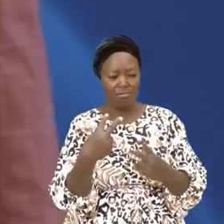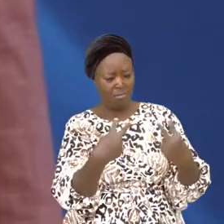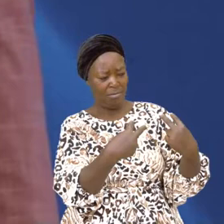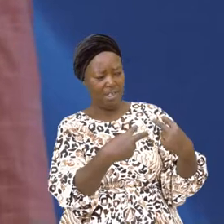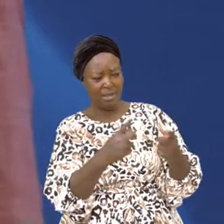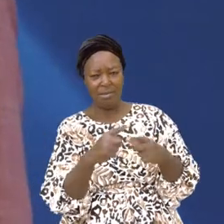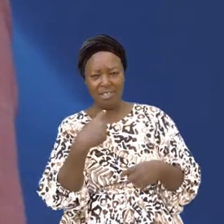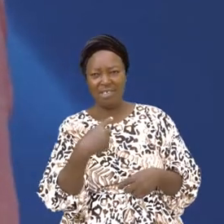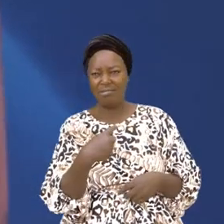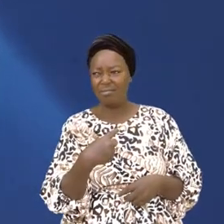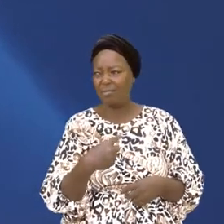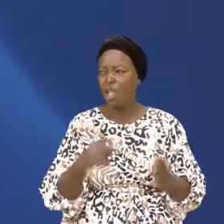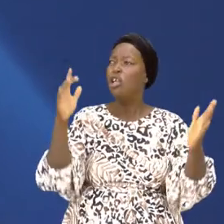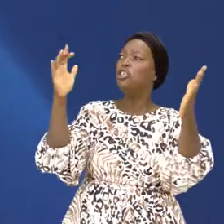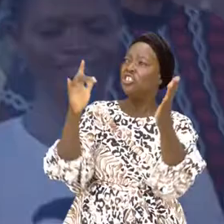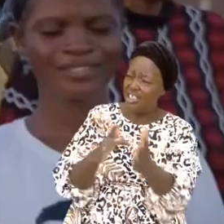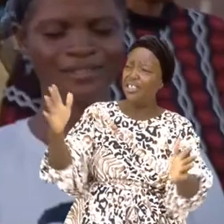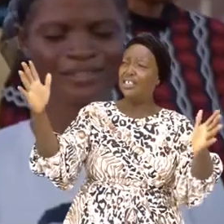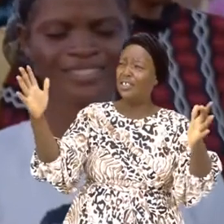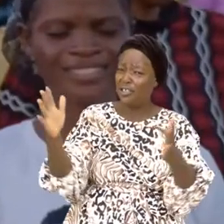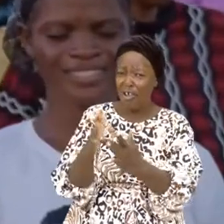say, Jesus,